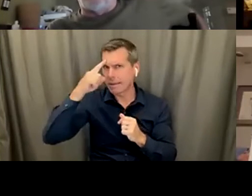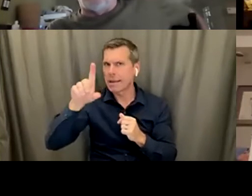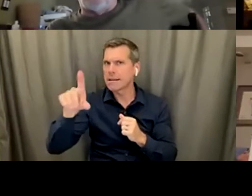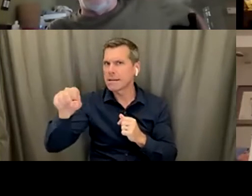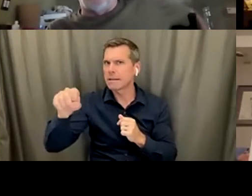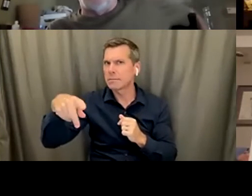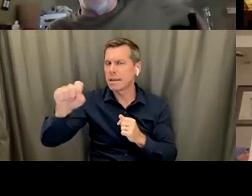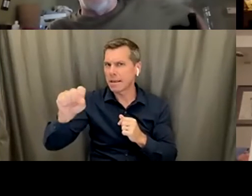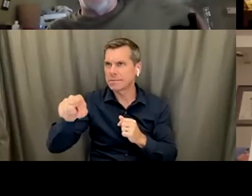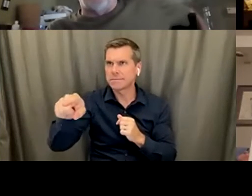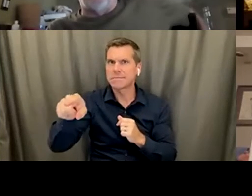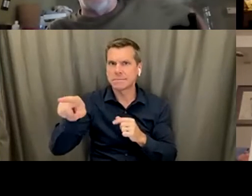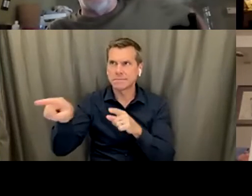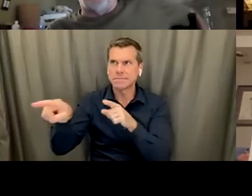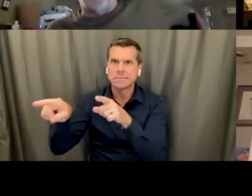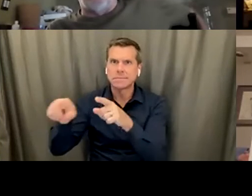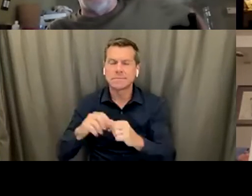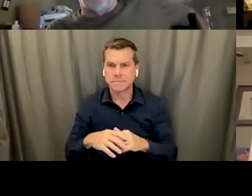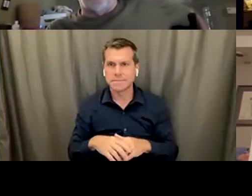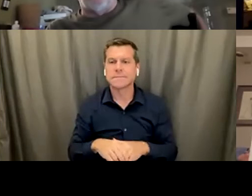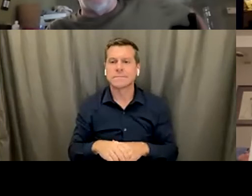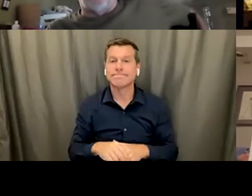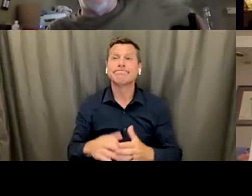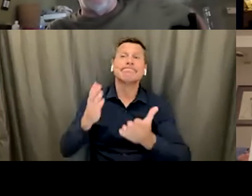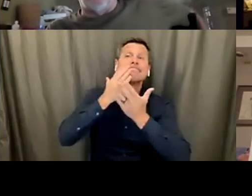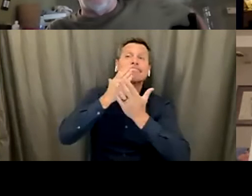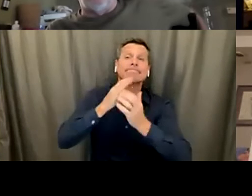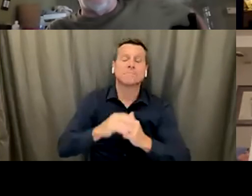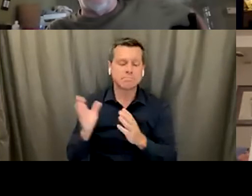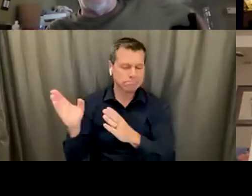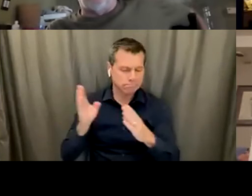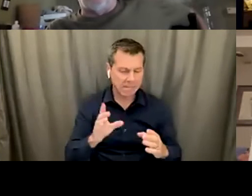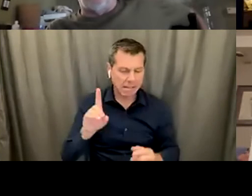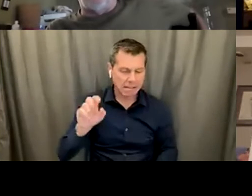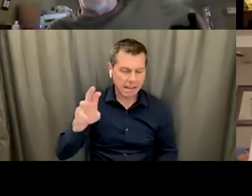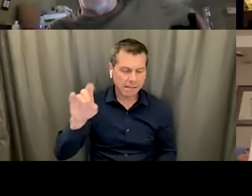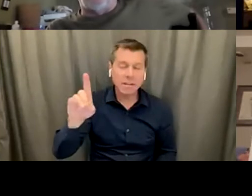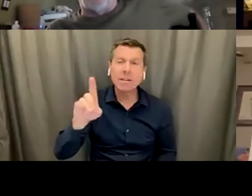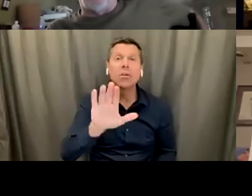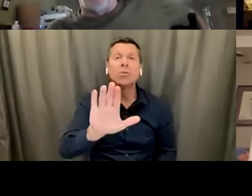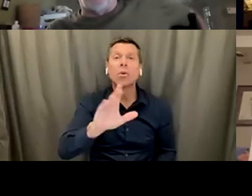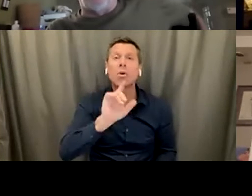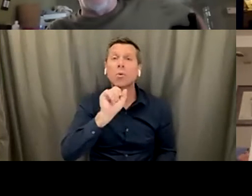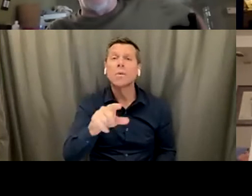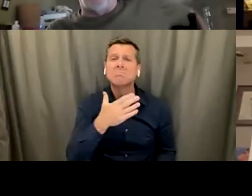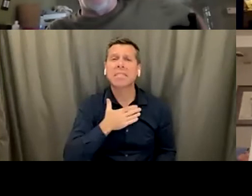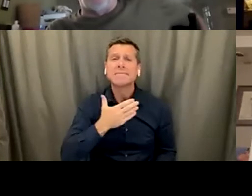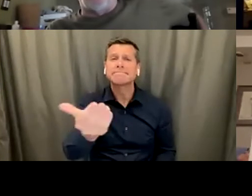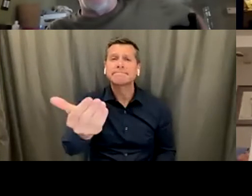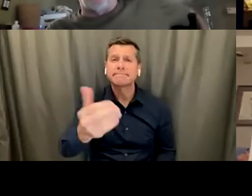Thank you. next? David. David, if you could unmute and ask your question, please.